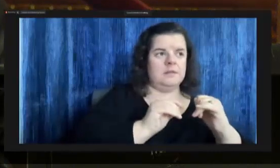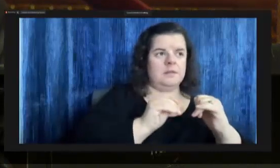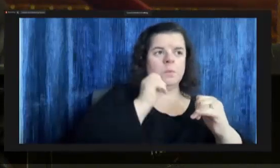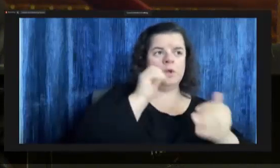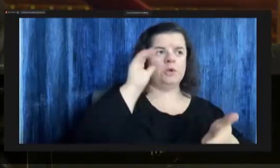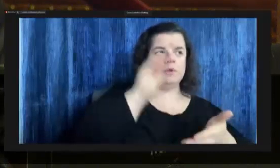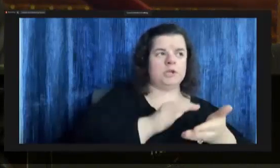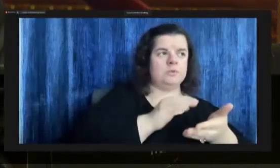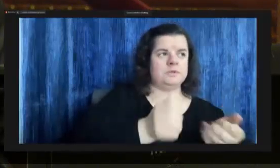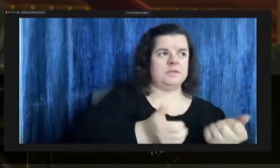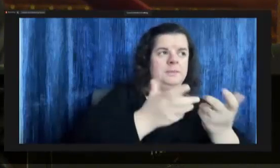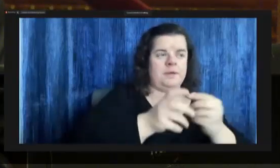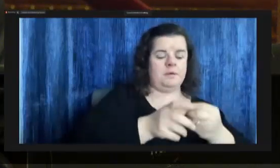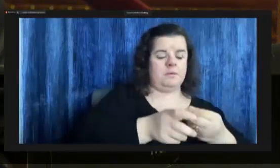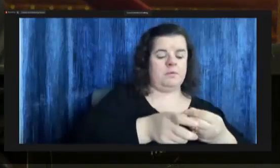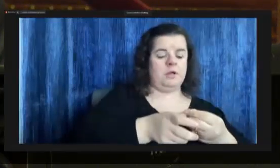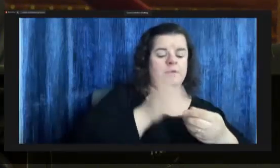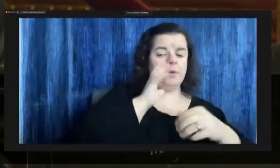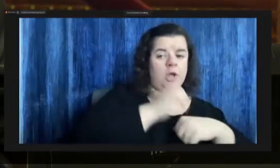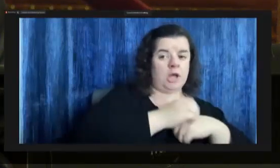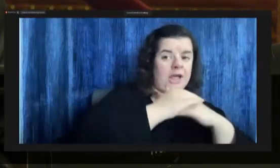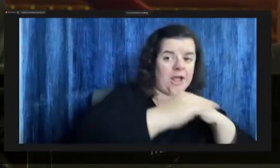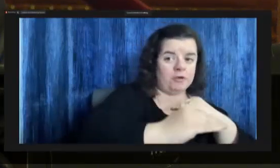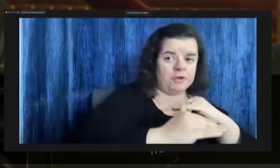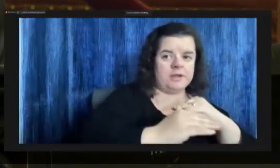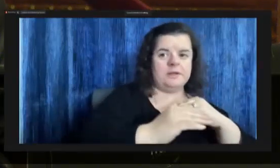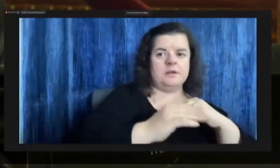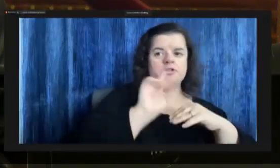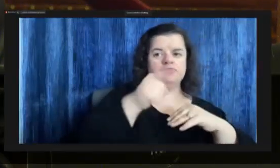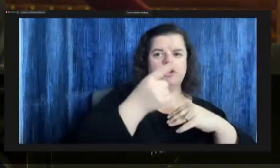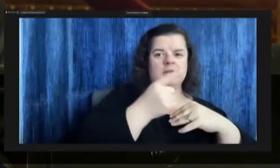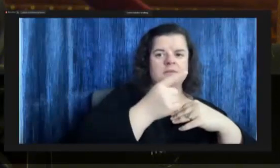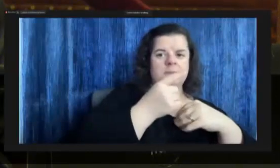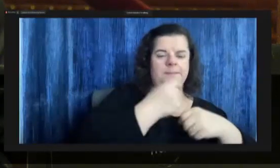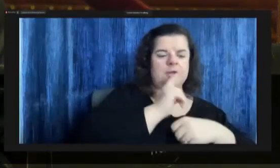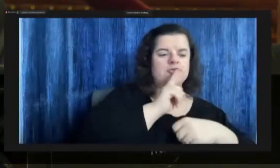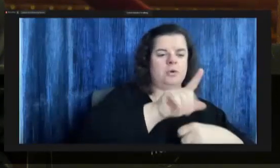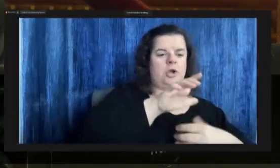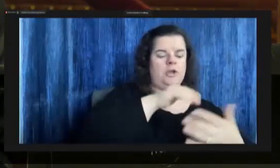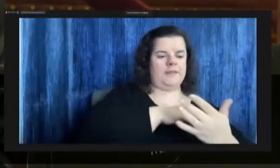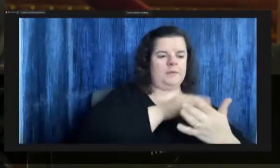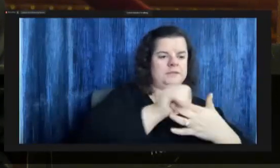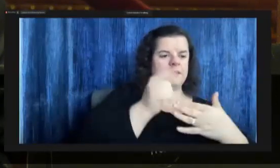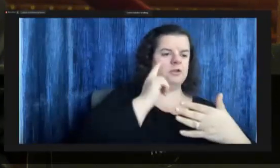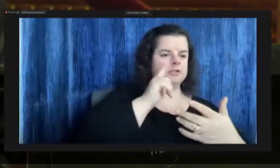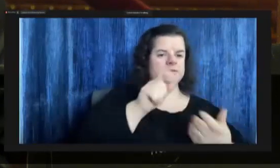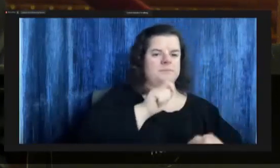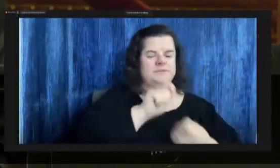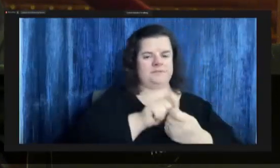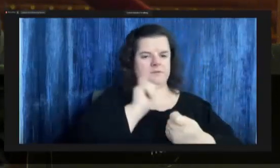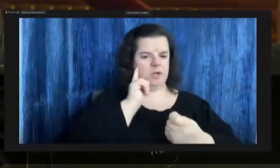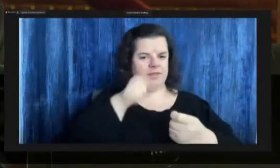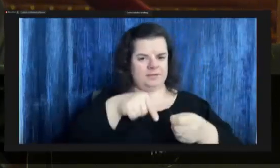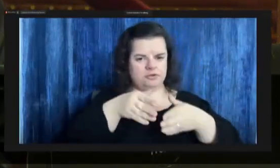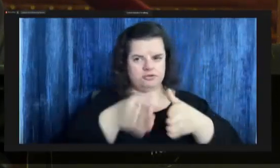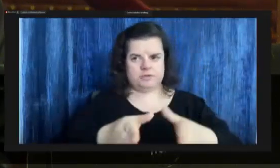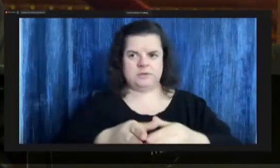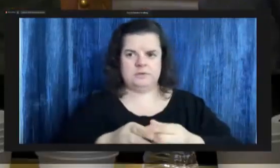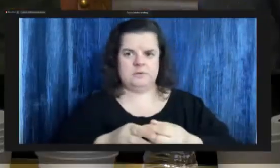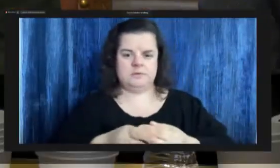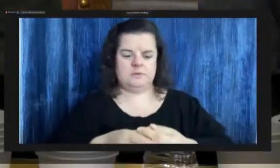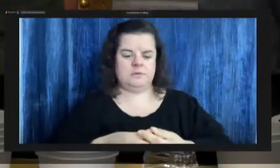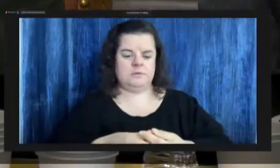the amount for concrete street. It would just allocate $100,000 specifically for this street. Yeah,